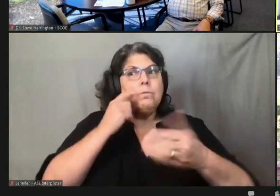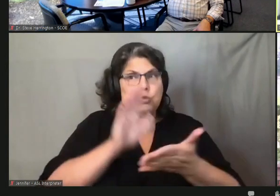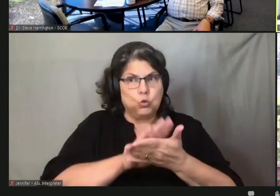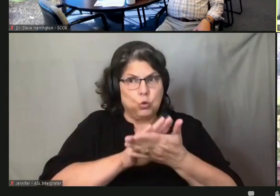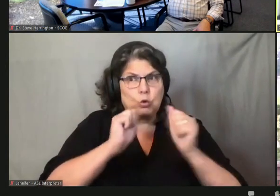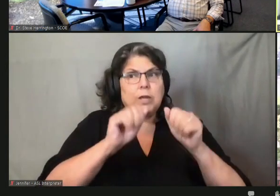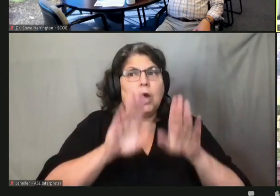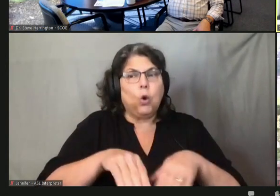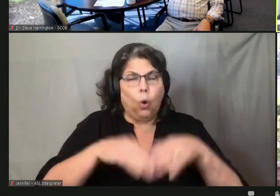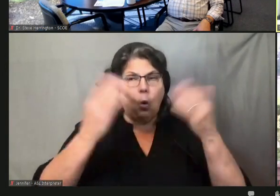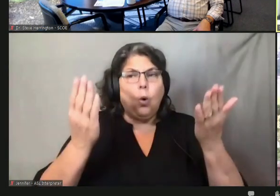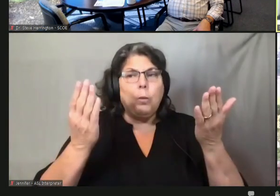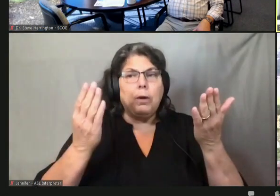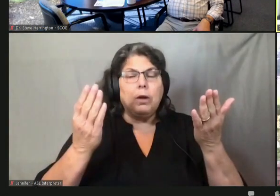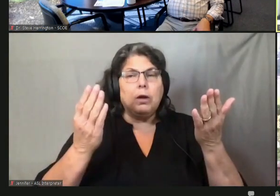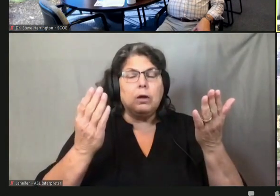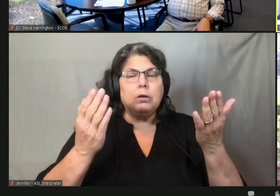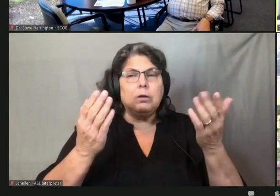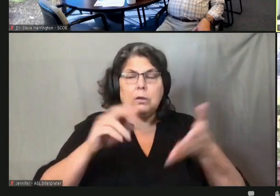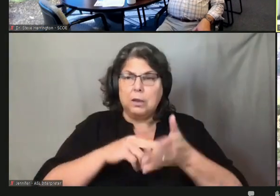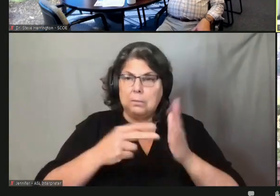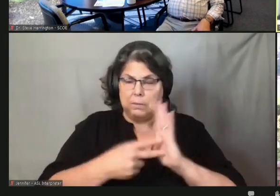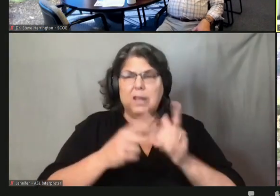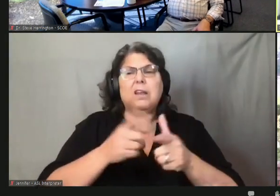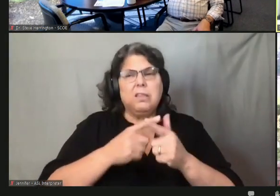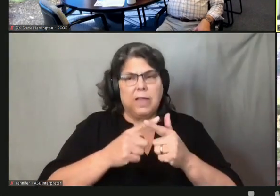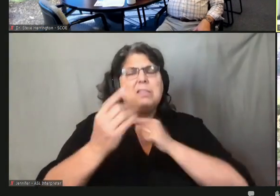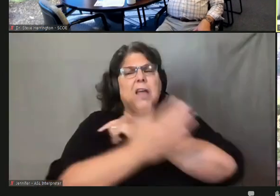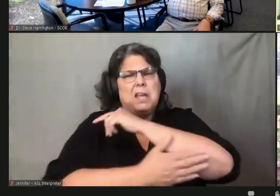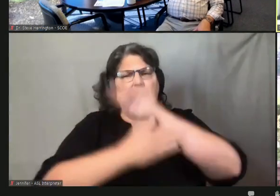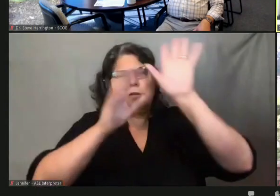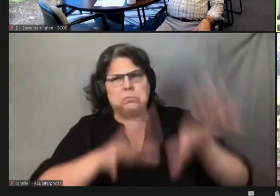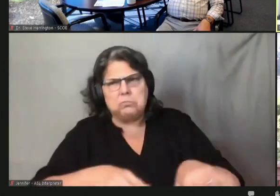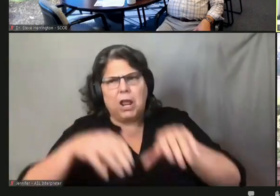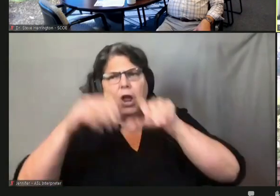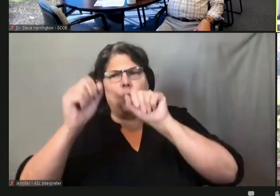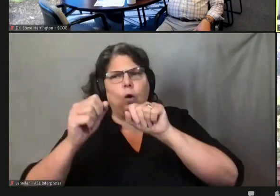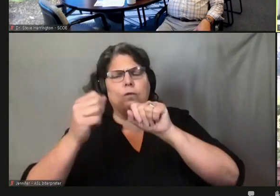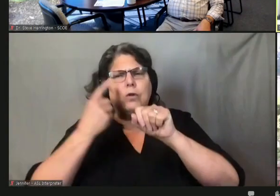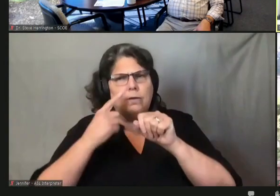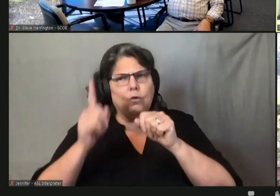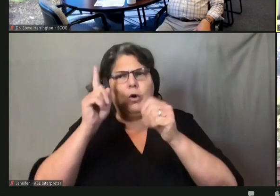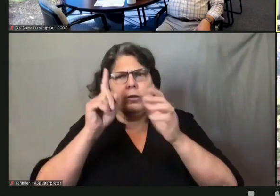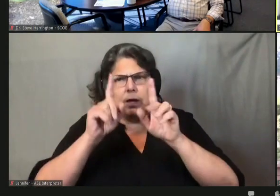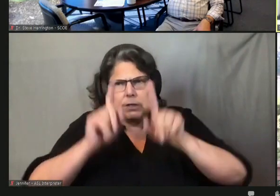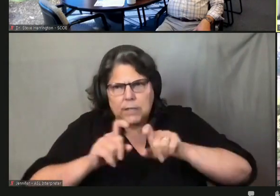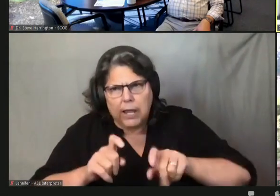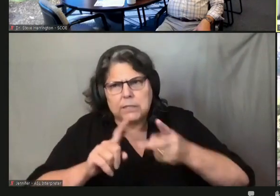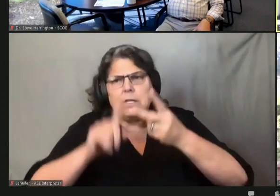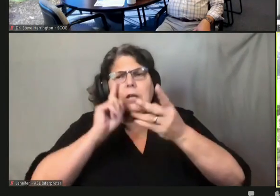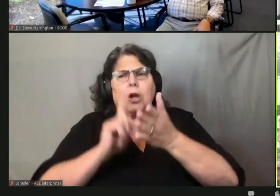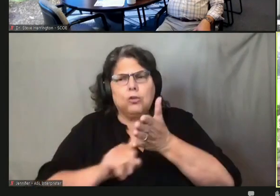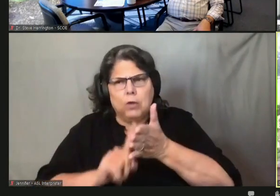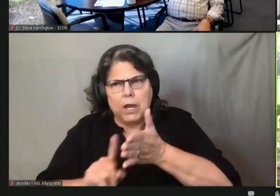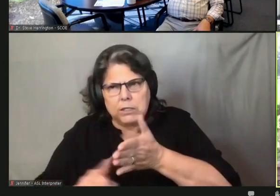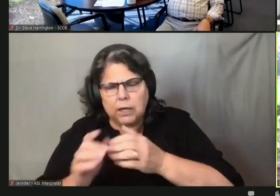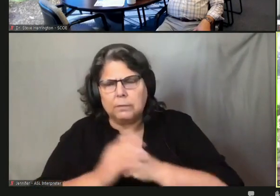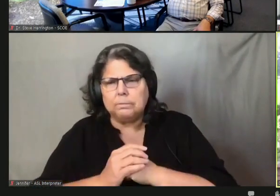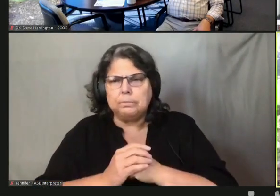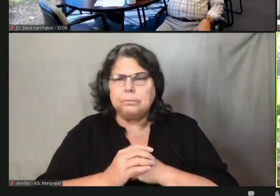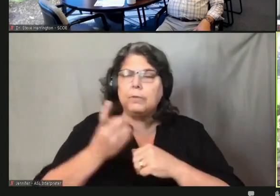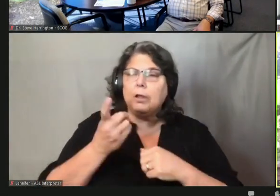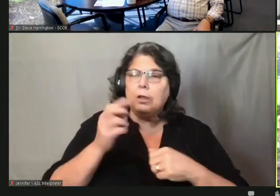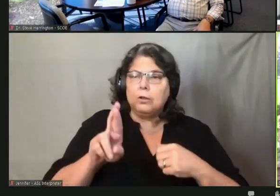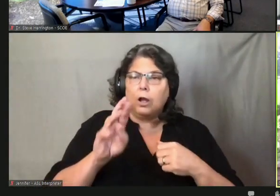the mitigations, will the county once again be involved with contact tracing? Yeah, well, as you know, we